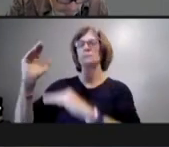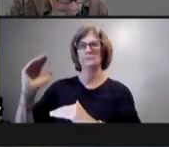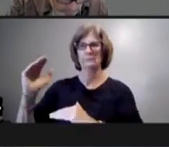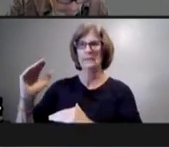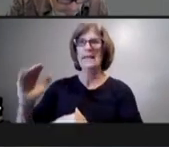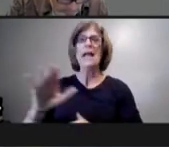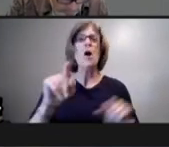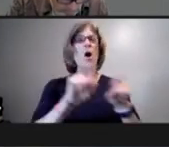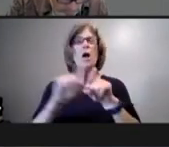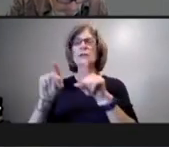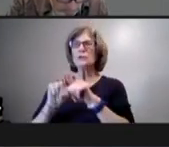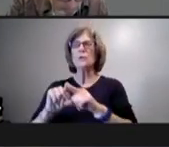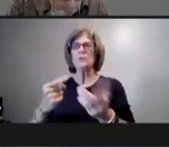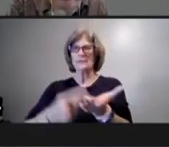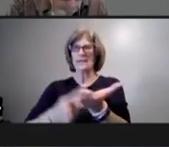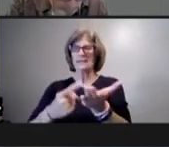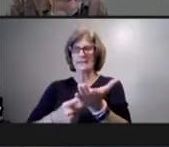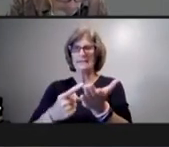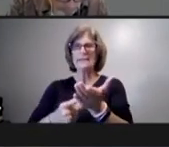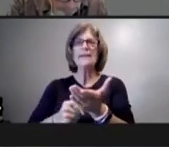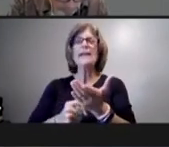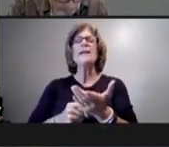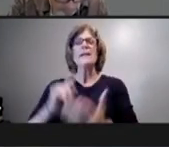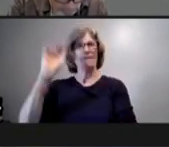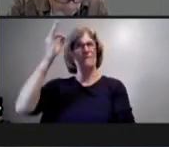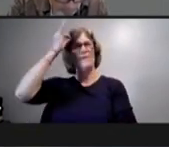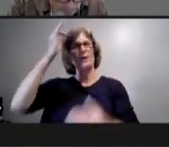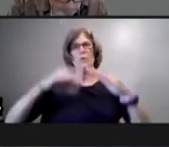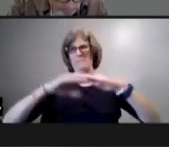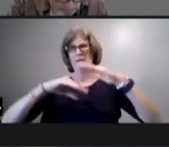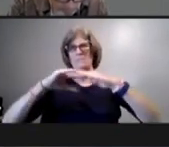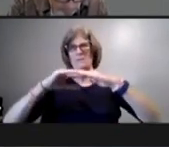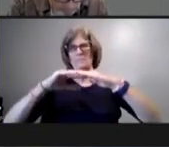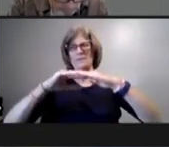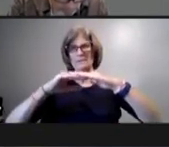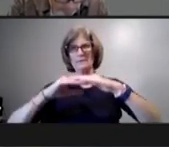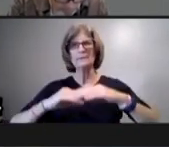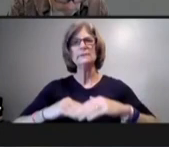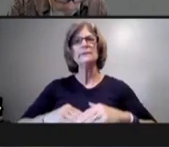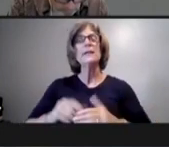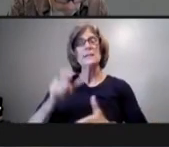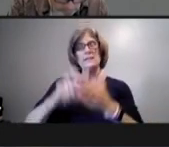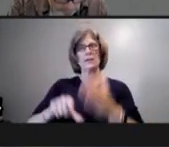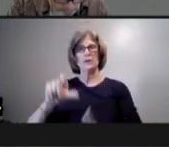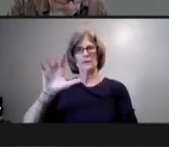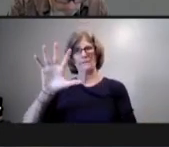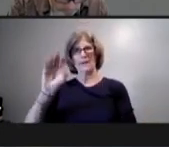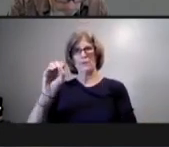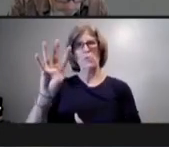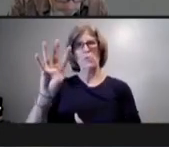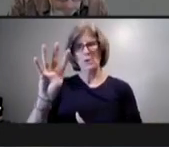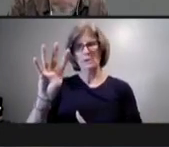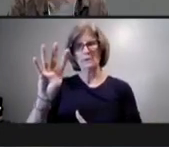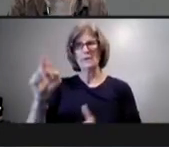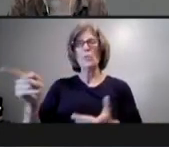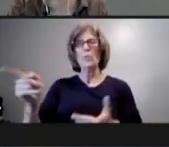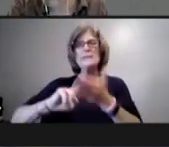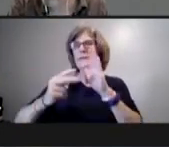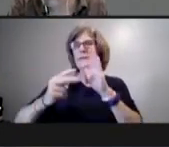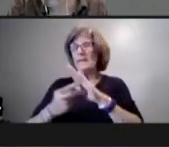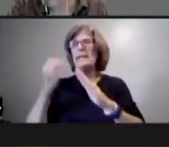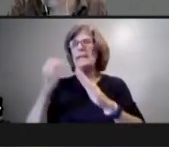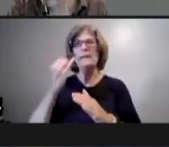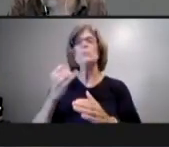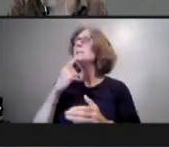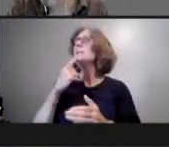Section 504 review is doing now is looking at the federal minimums and what does it mean to change them if we do change them. But